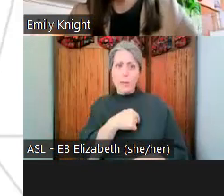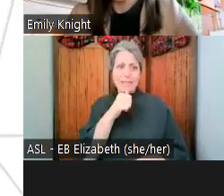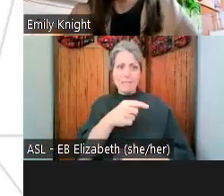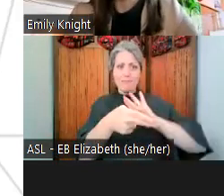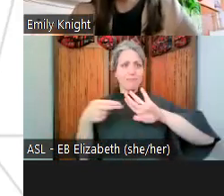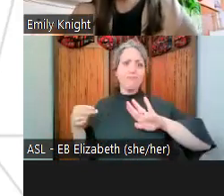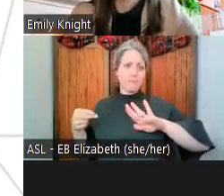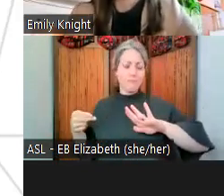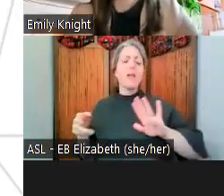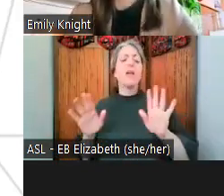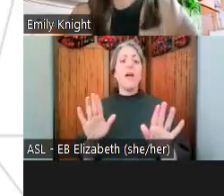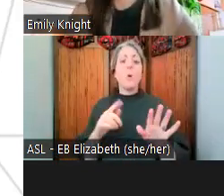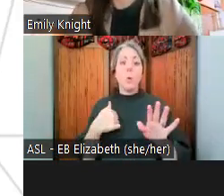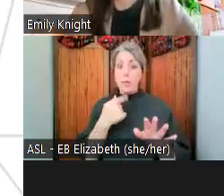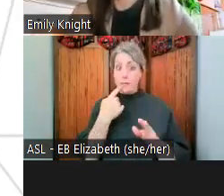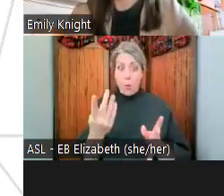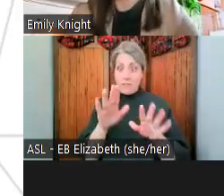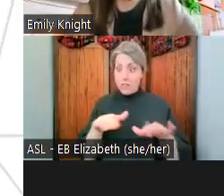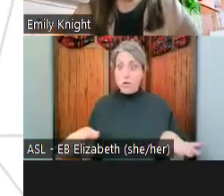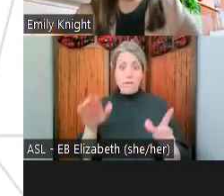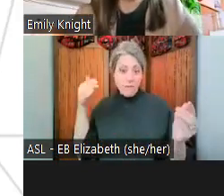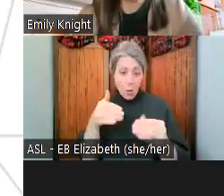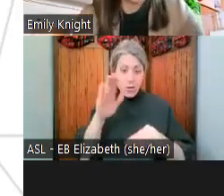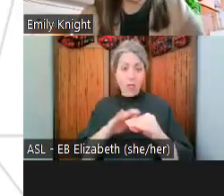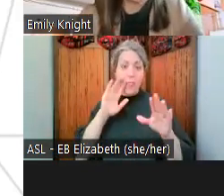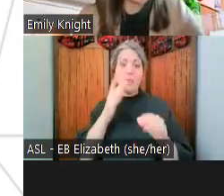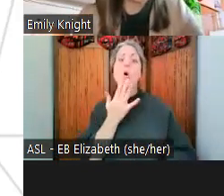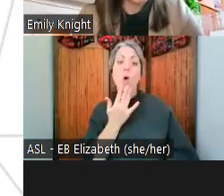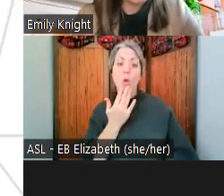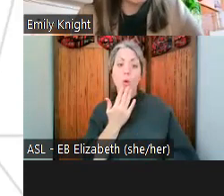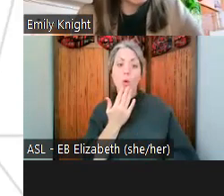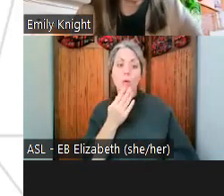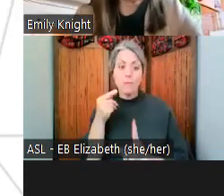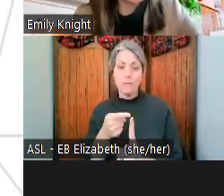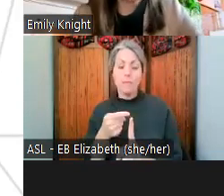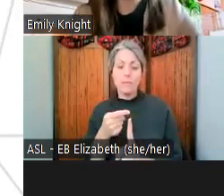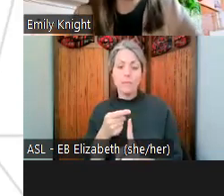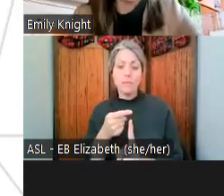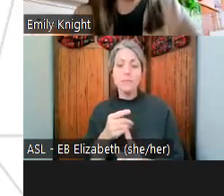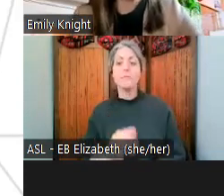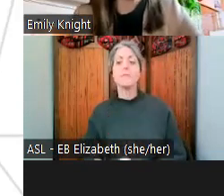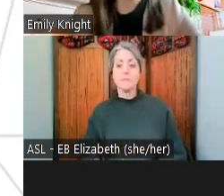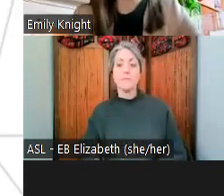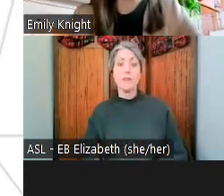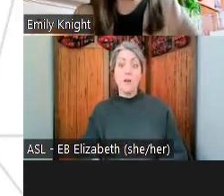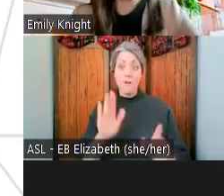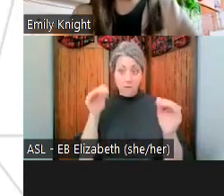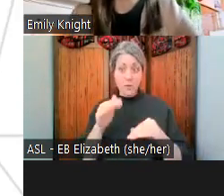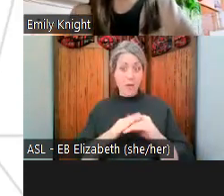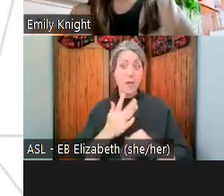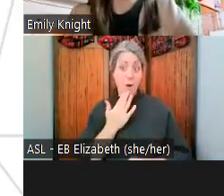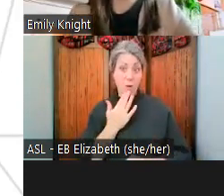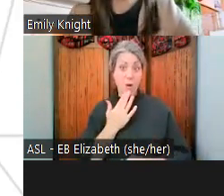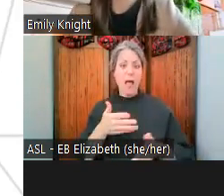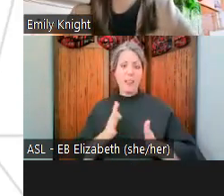attention to that. They were focused more on the color the whole time instead. And what that does is let us see whether